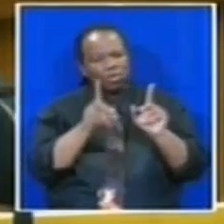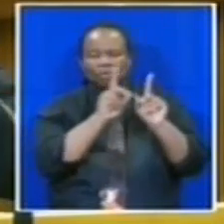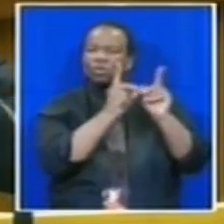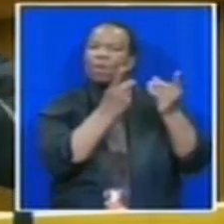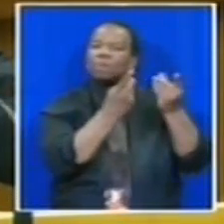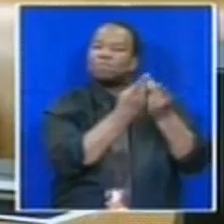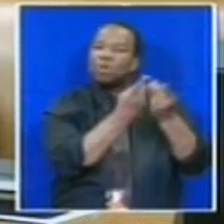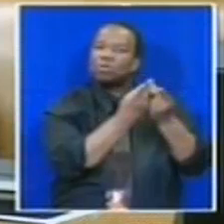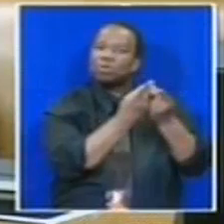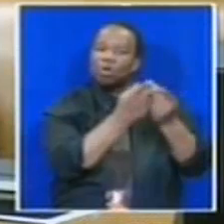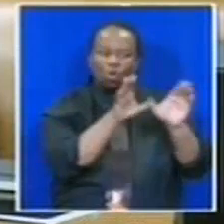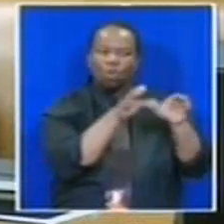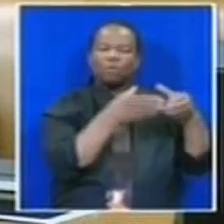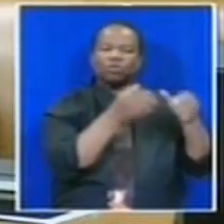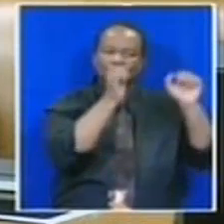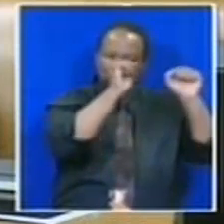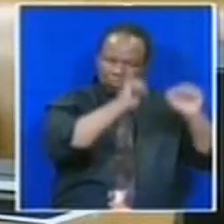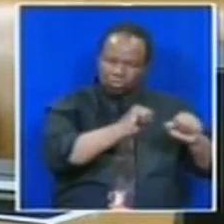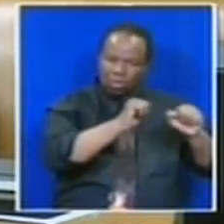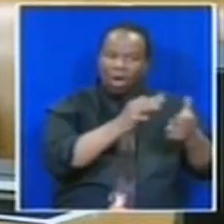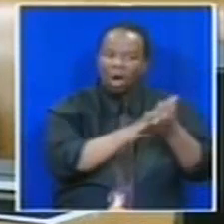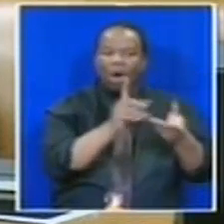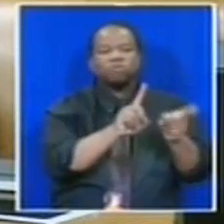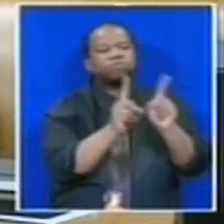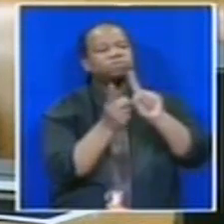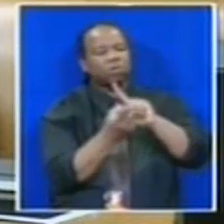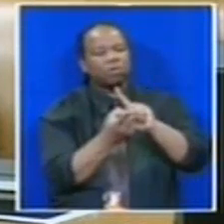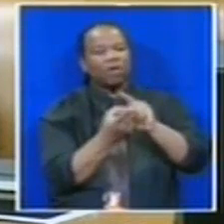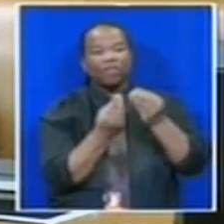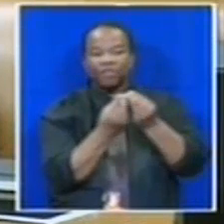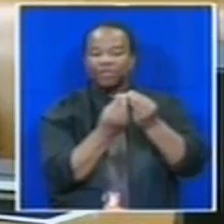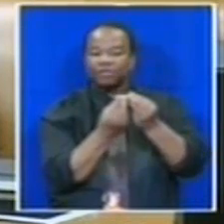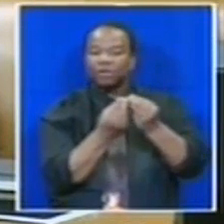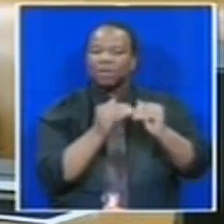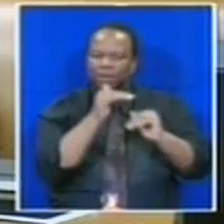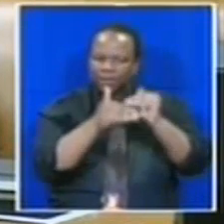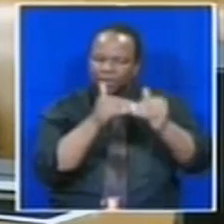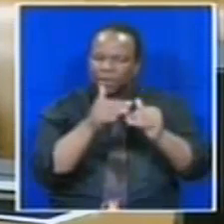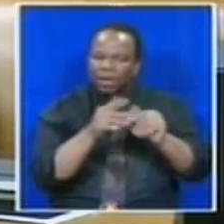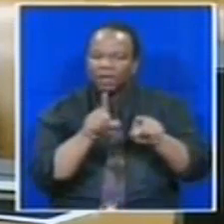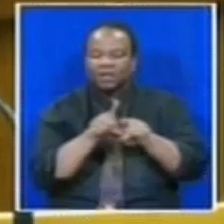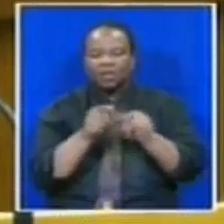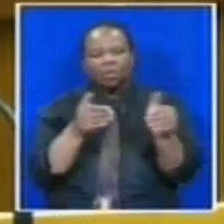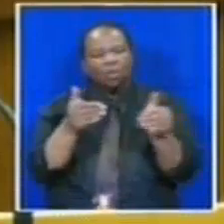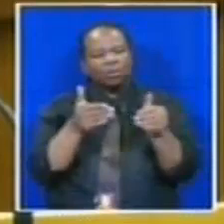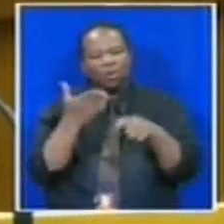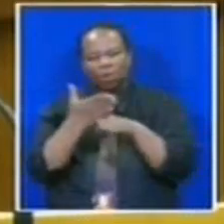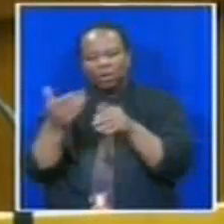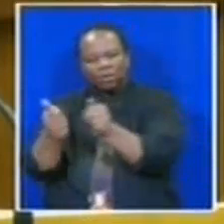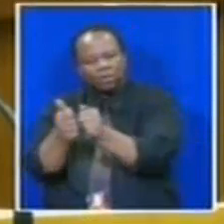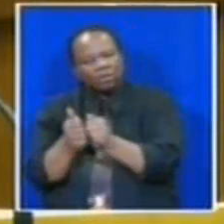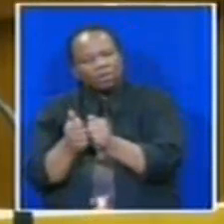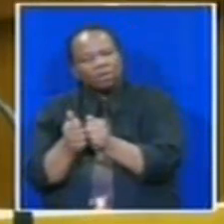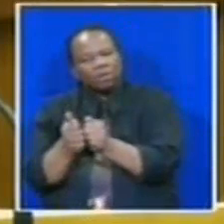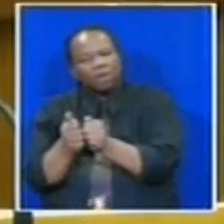Deputy President. These reforms are aimed at achieving stabilization, coordination, collaboration,